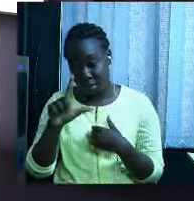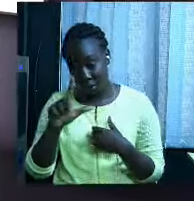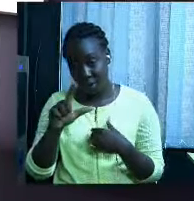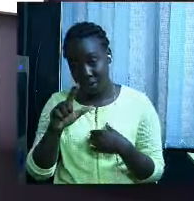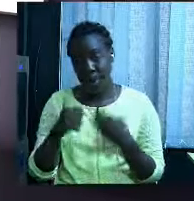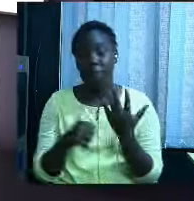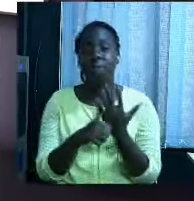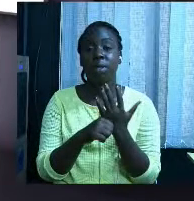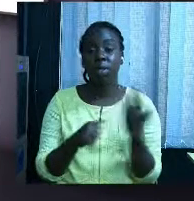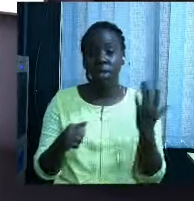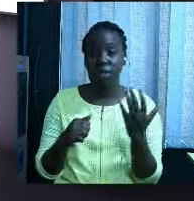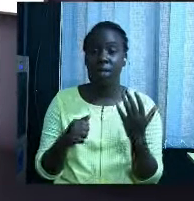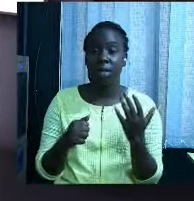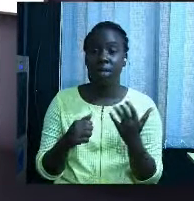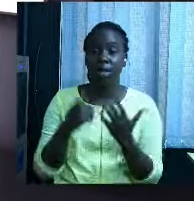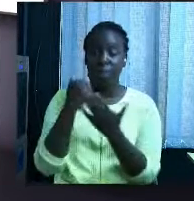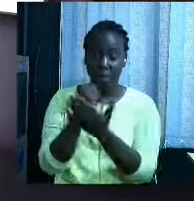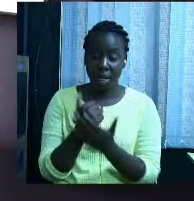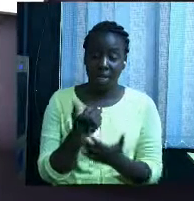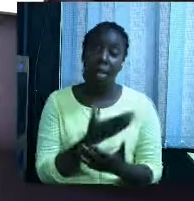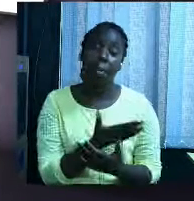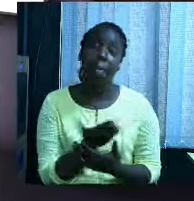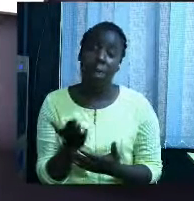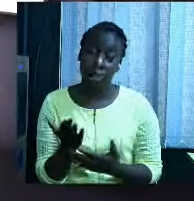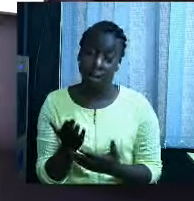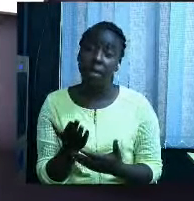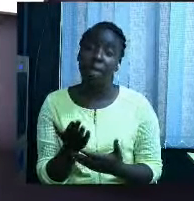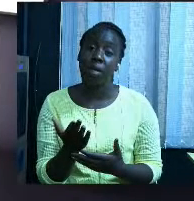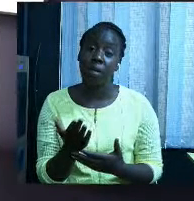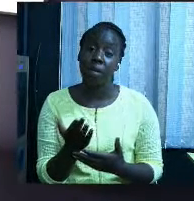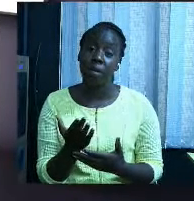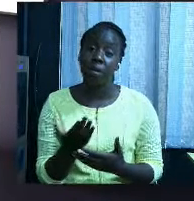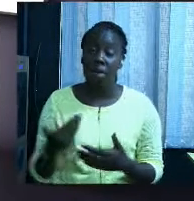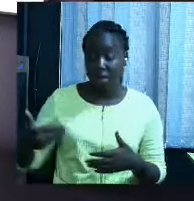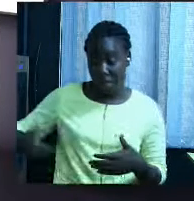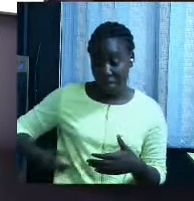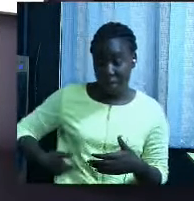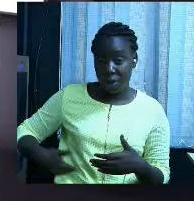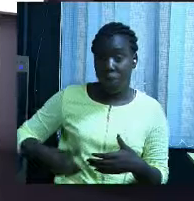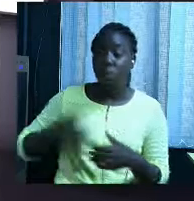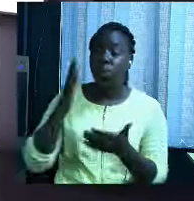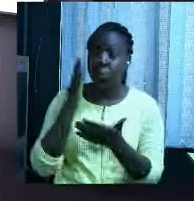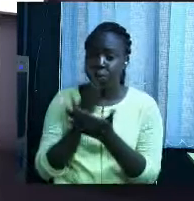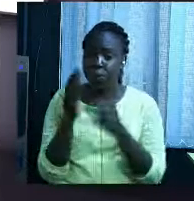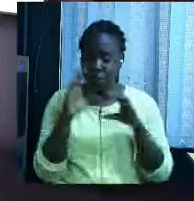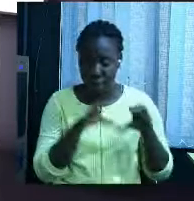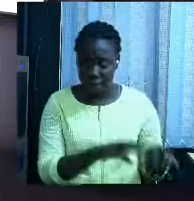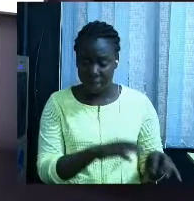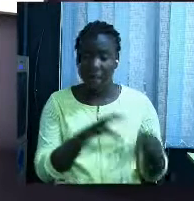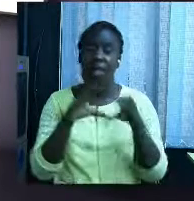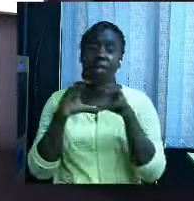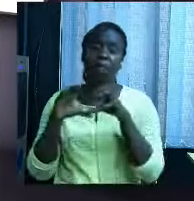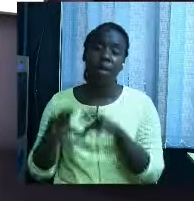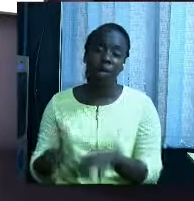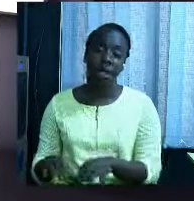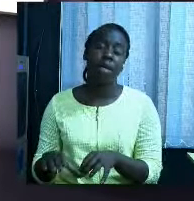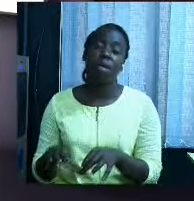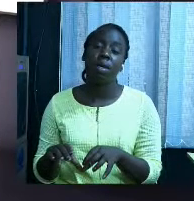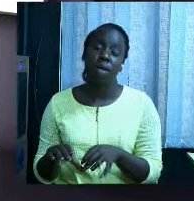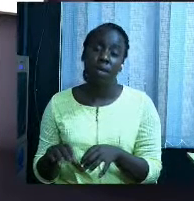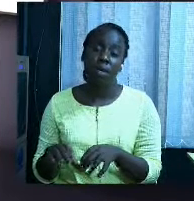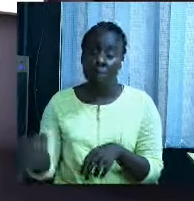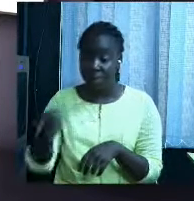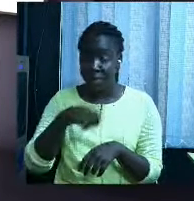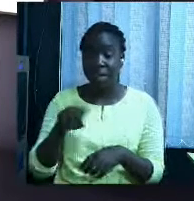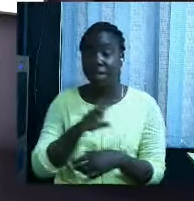future. Because right now what we are seeing the youth are suffering is a digital skills mismatch. Yes,